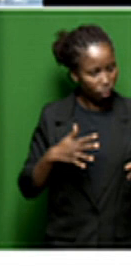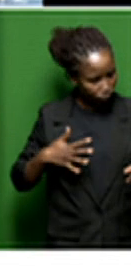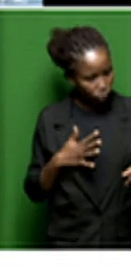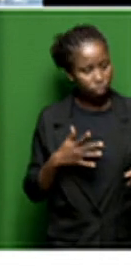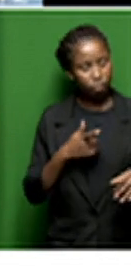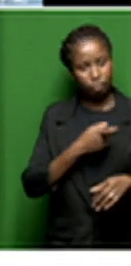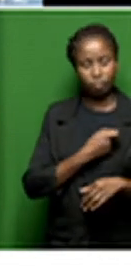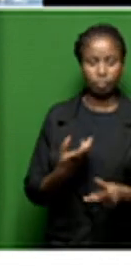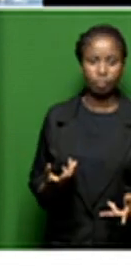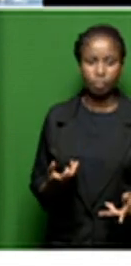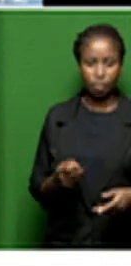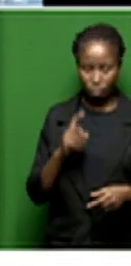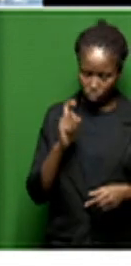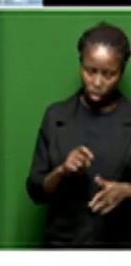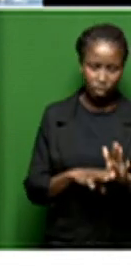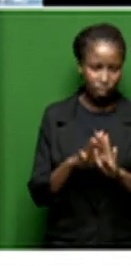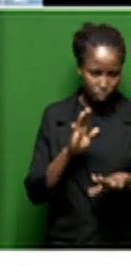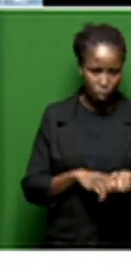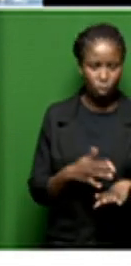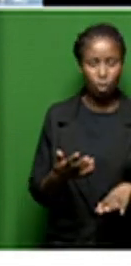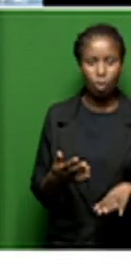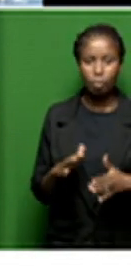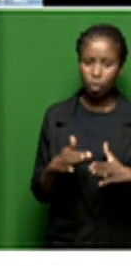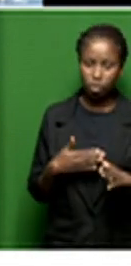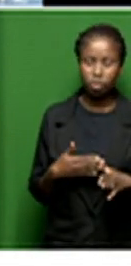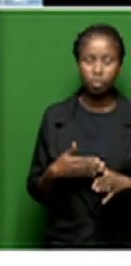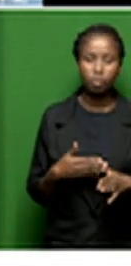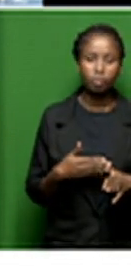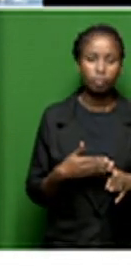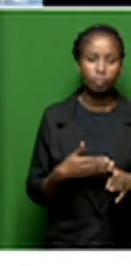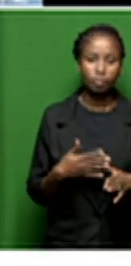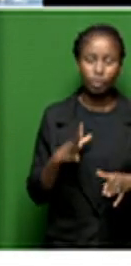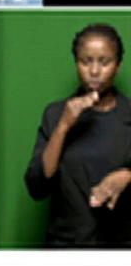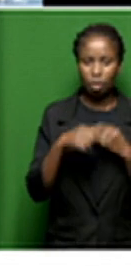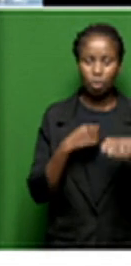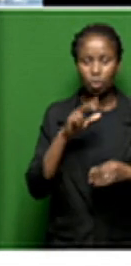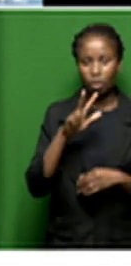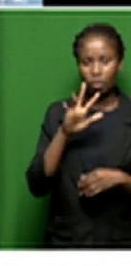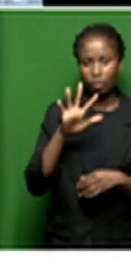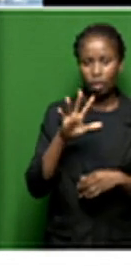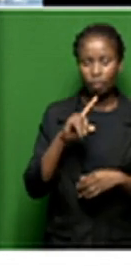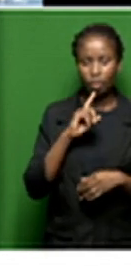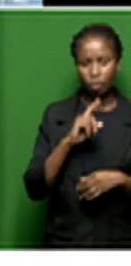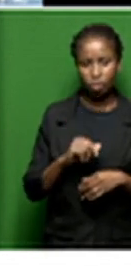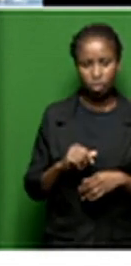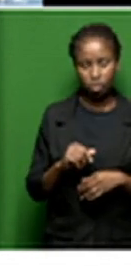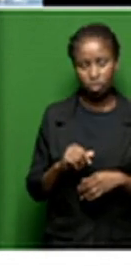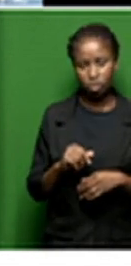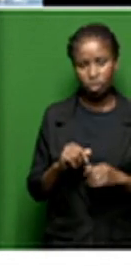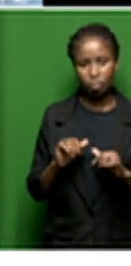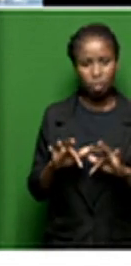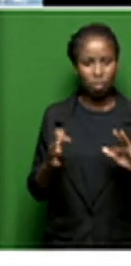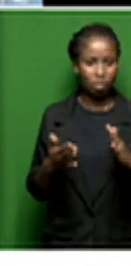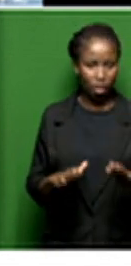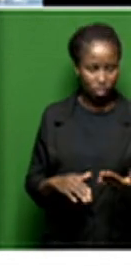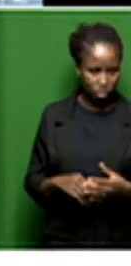And we've got to accelerate demand because you mentioned the figure of 85,000 official deaths. The